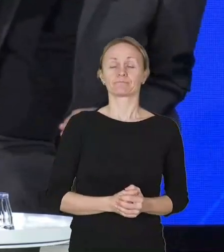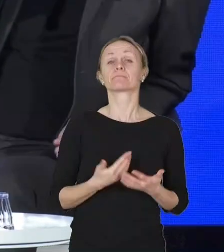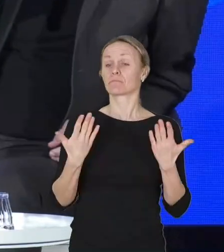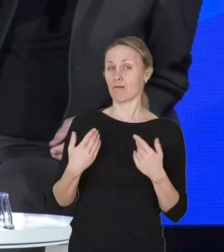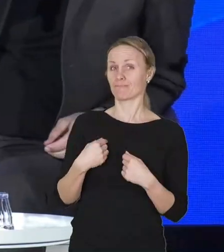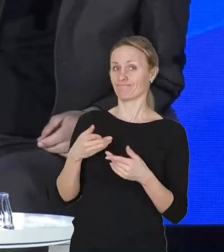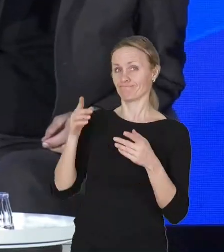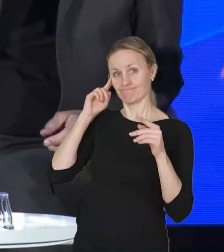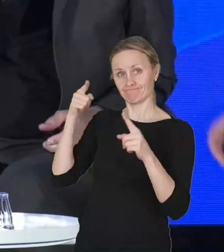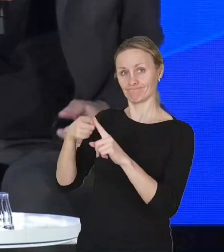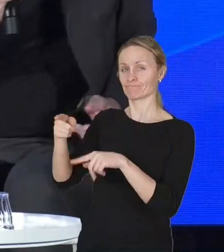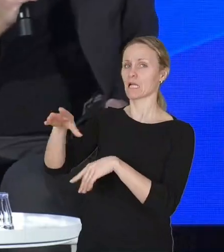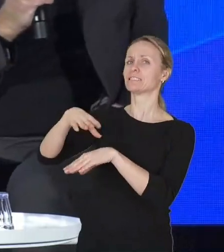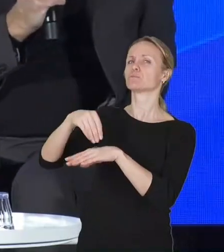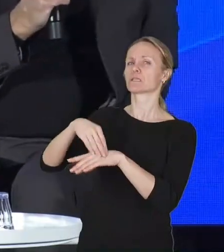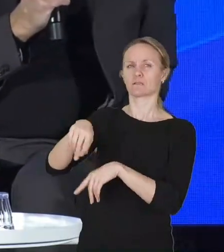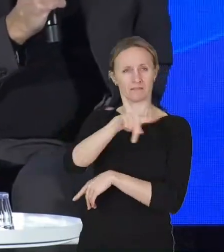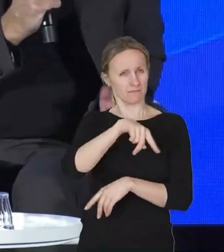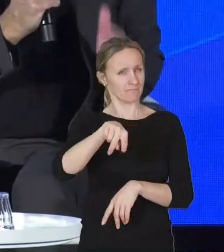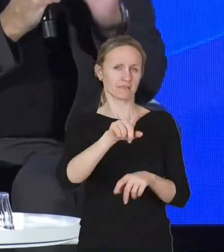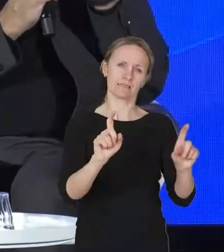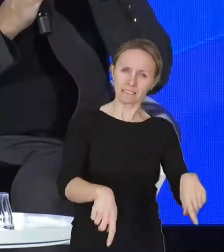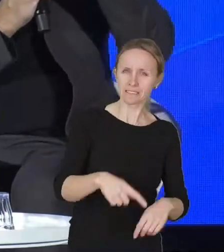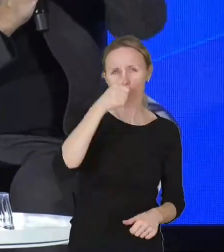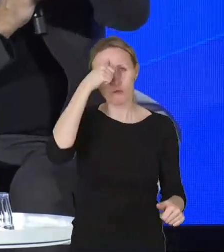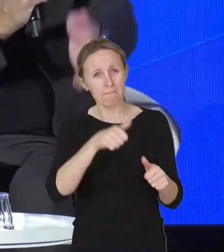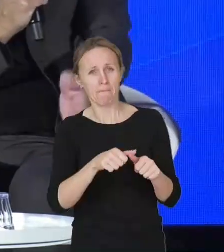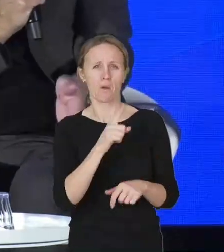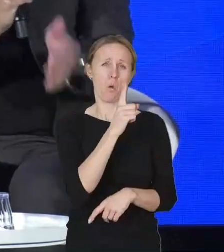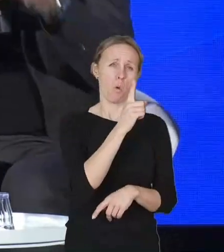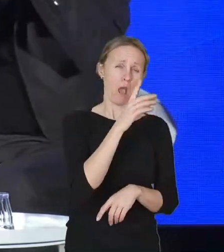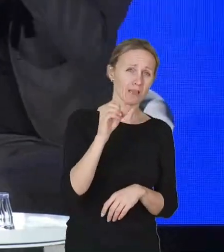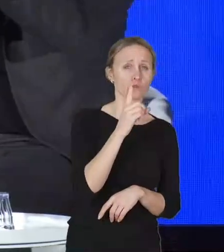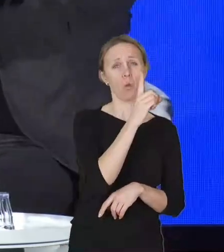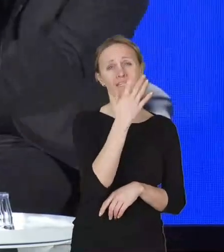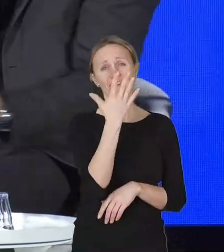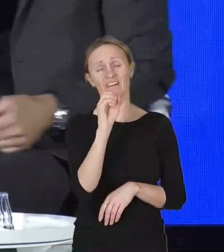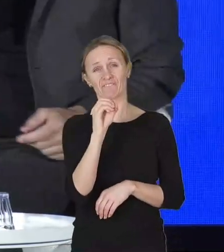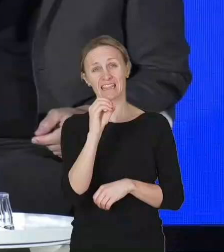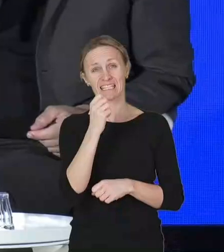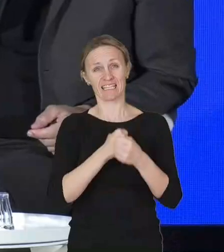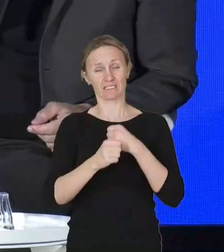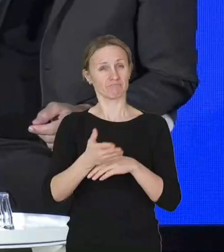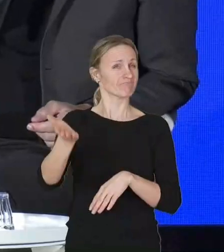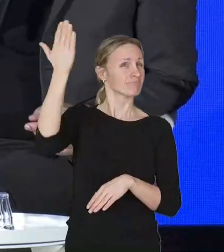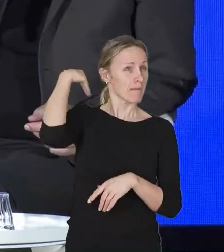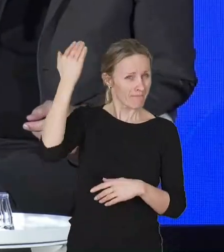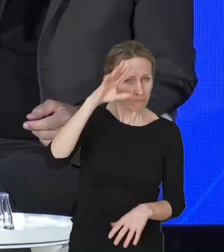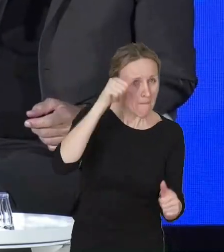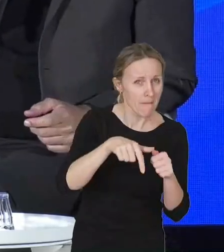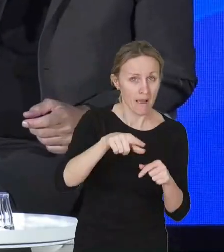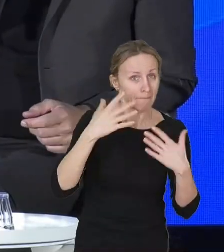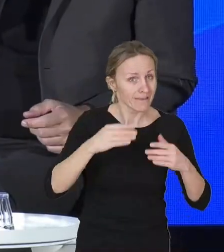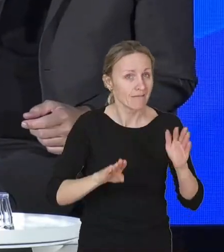100 or 150 years ago. So it's been the direction also that we